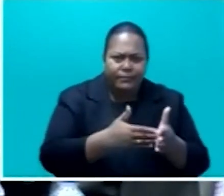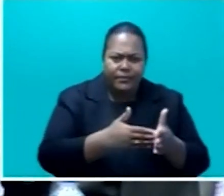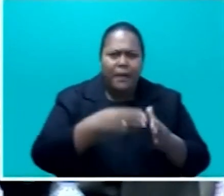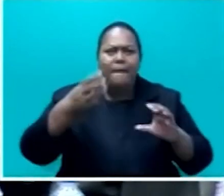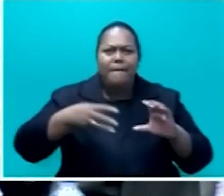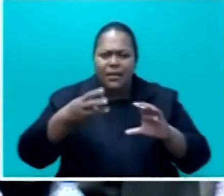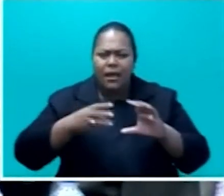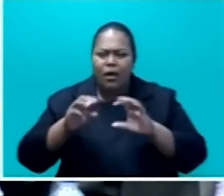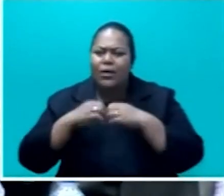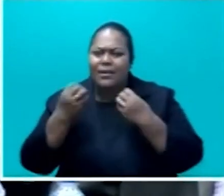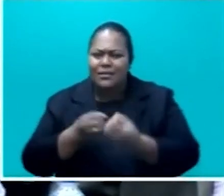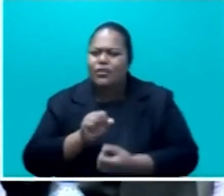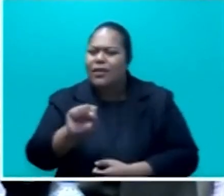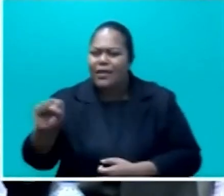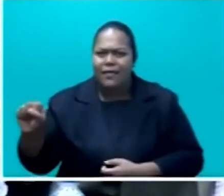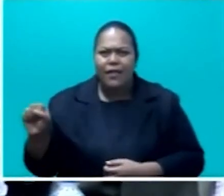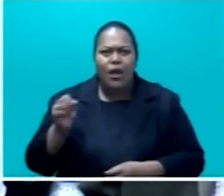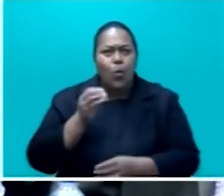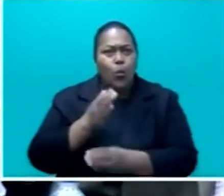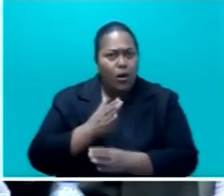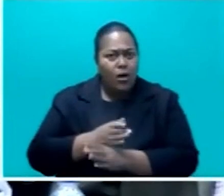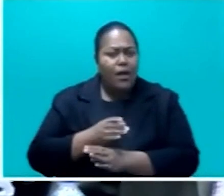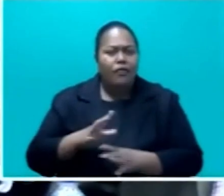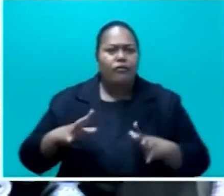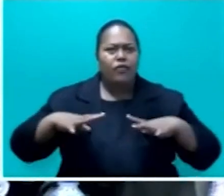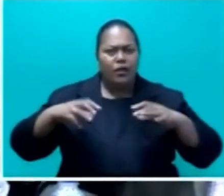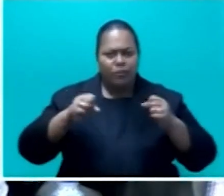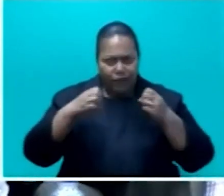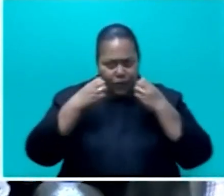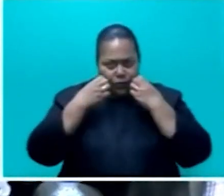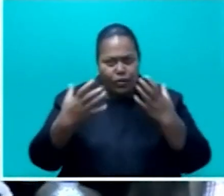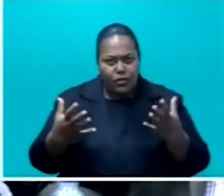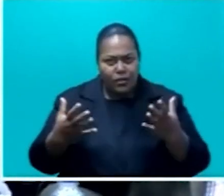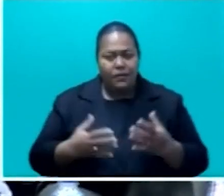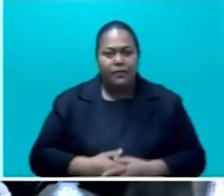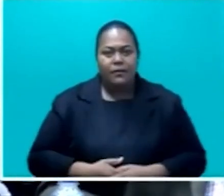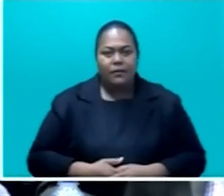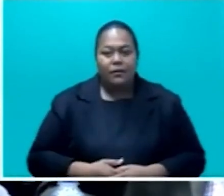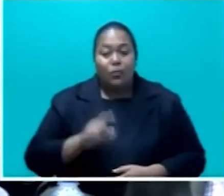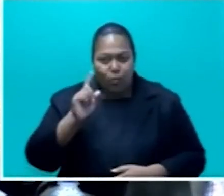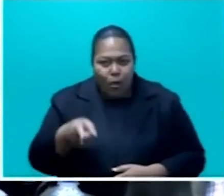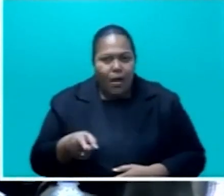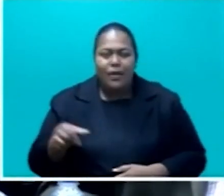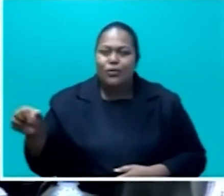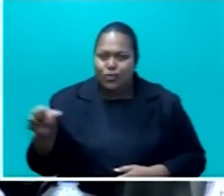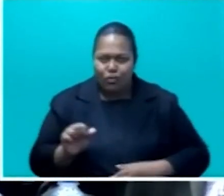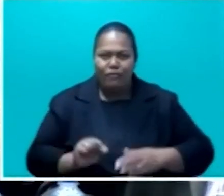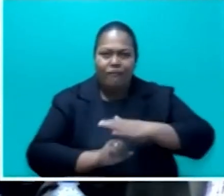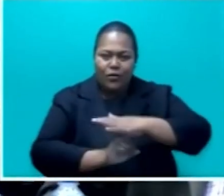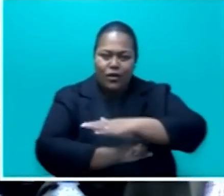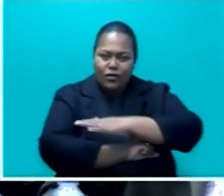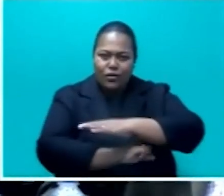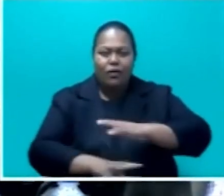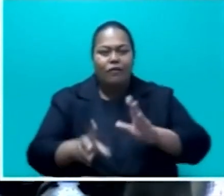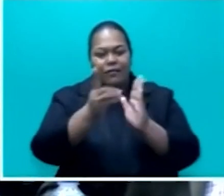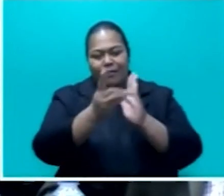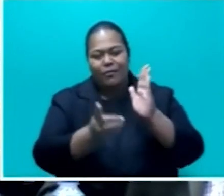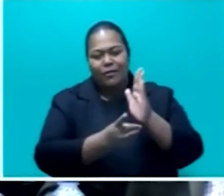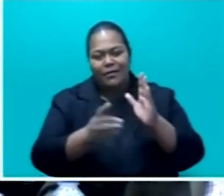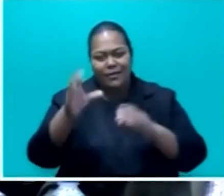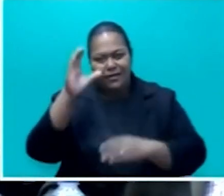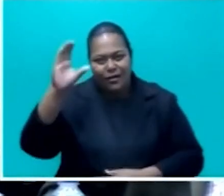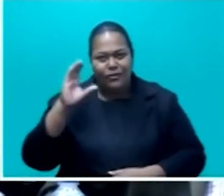their operations and freedom of expression that is the hallmark of a democratic country. While